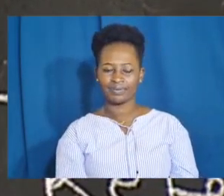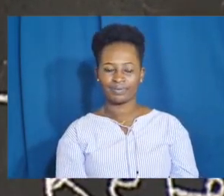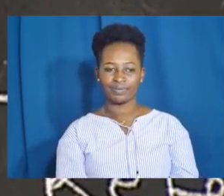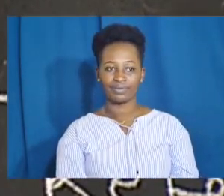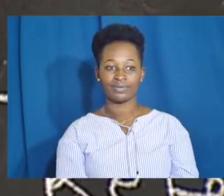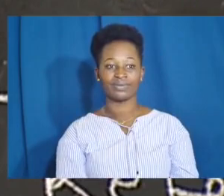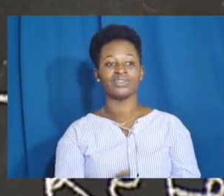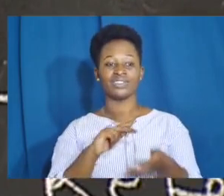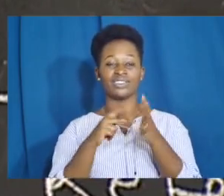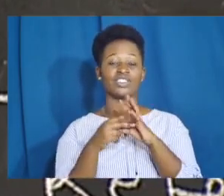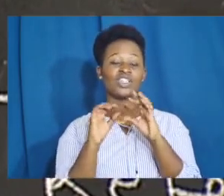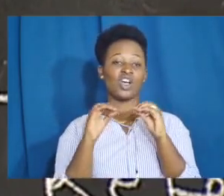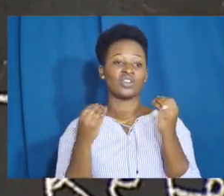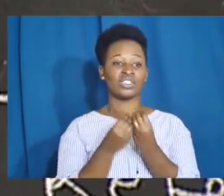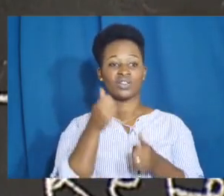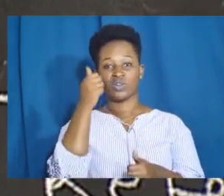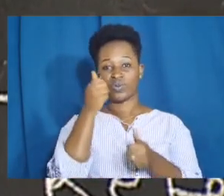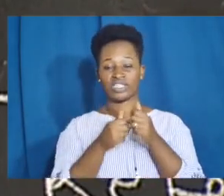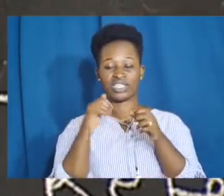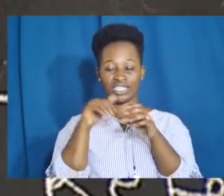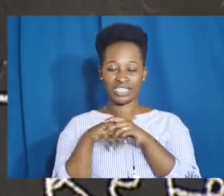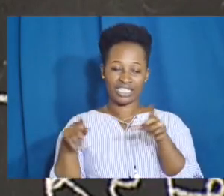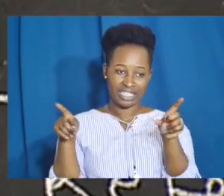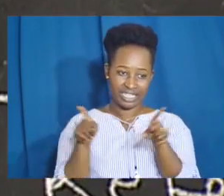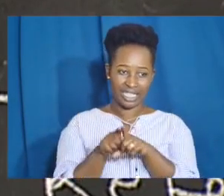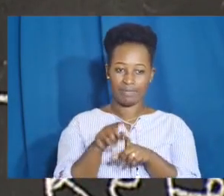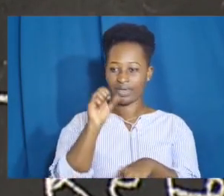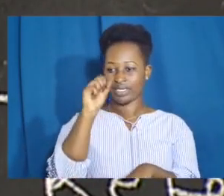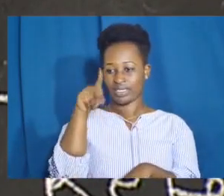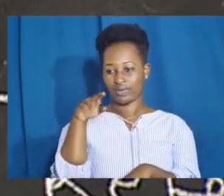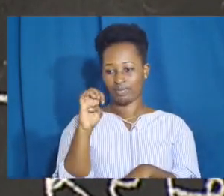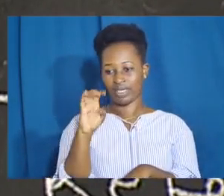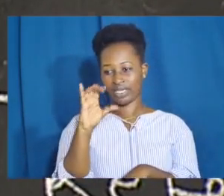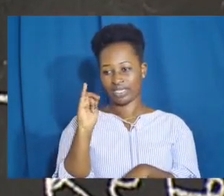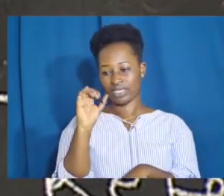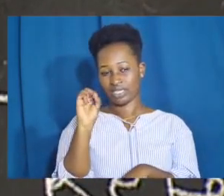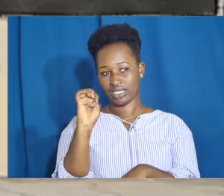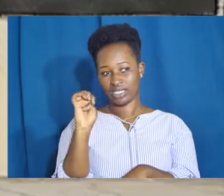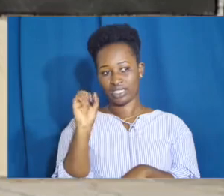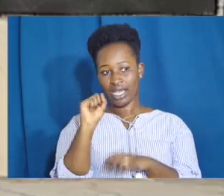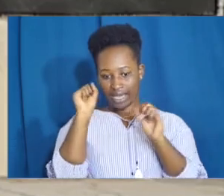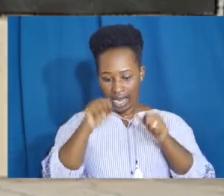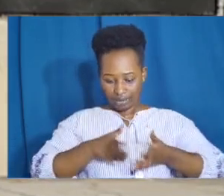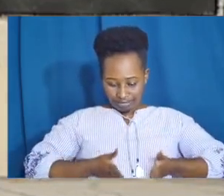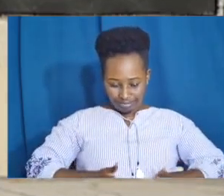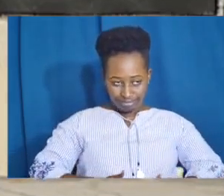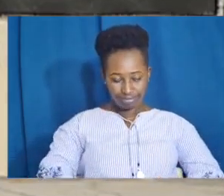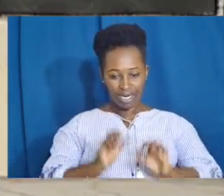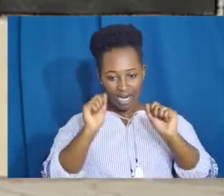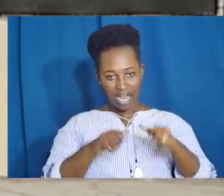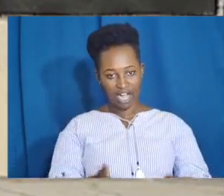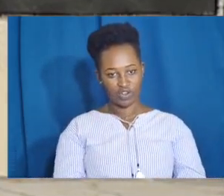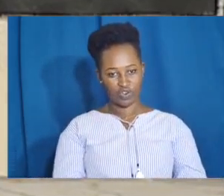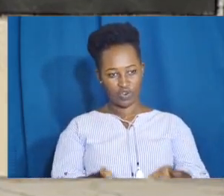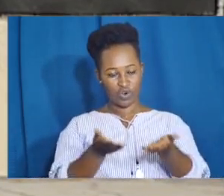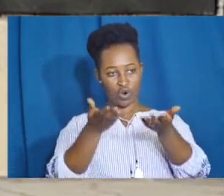It means organisms which are in the same species are able to produce young ones which can grow